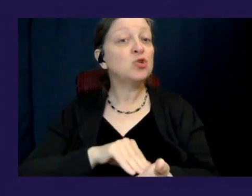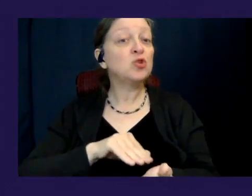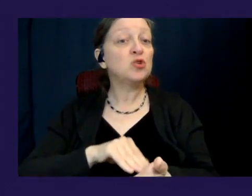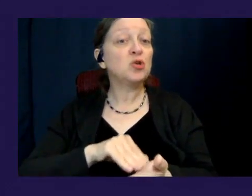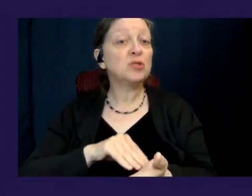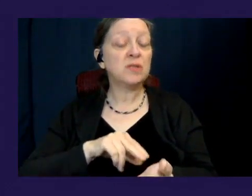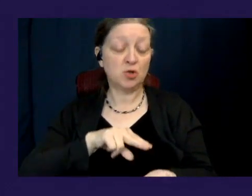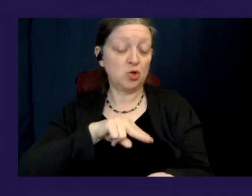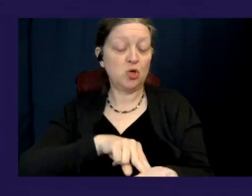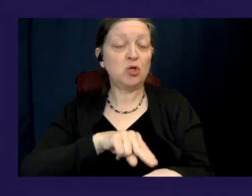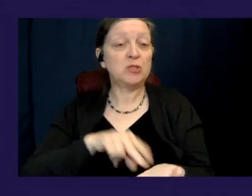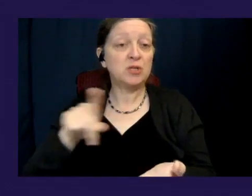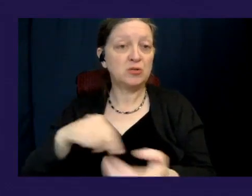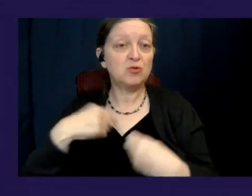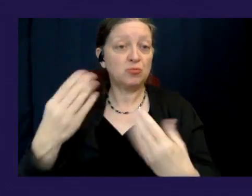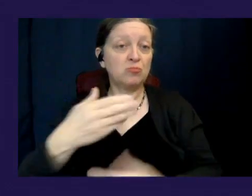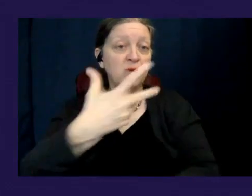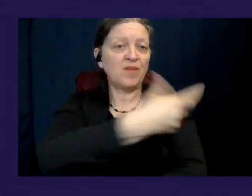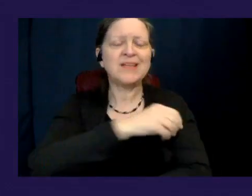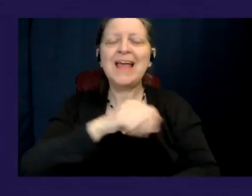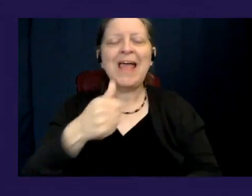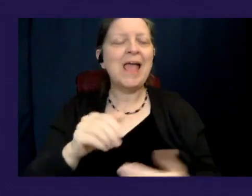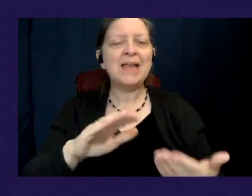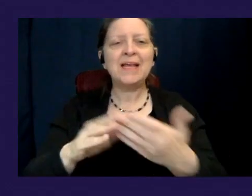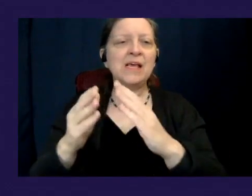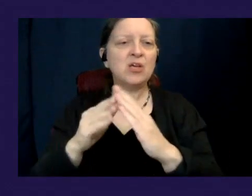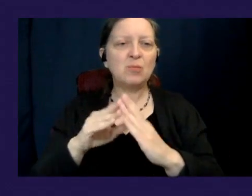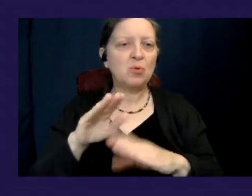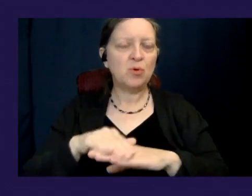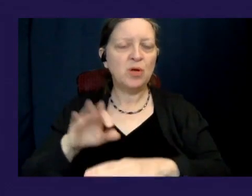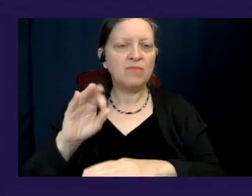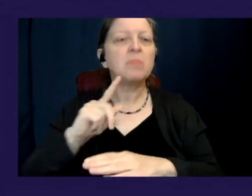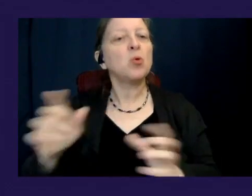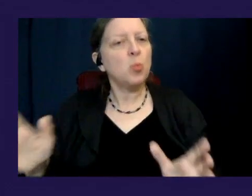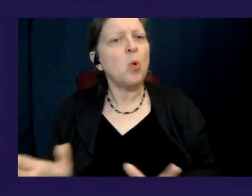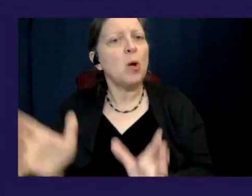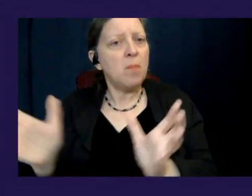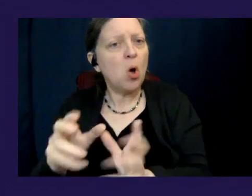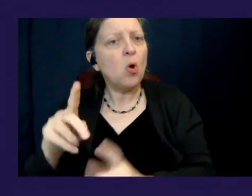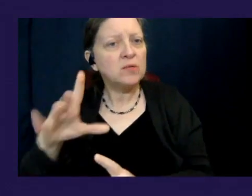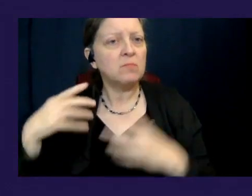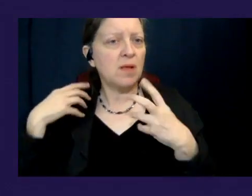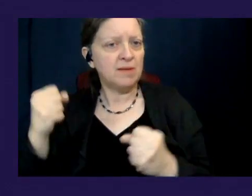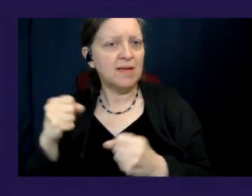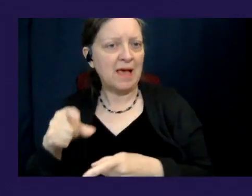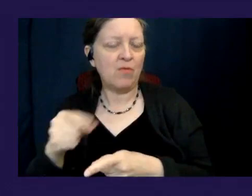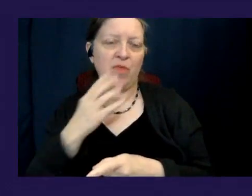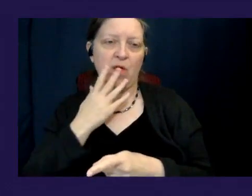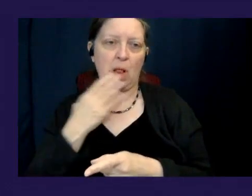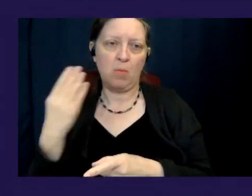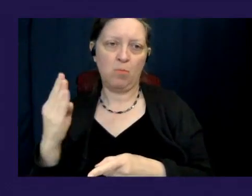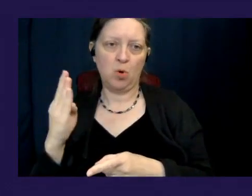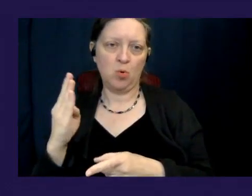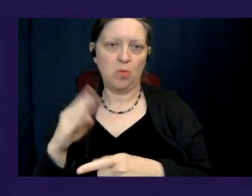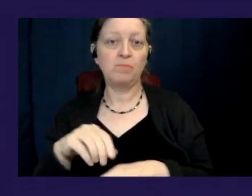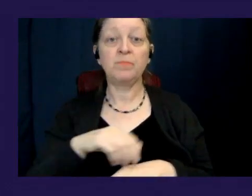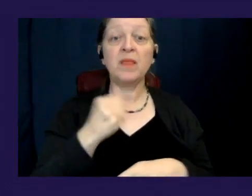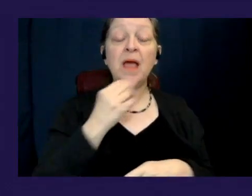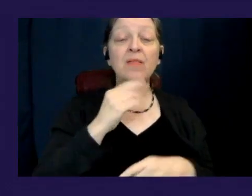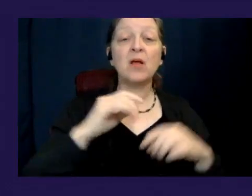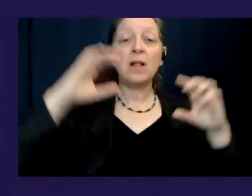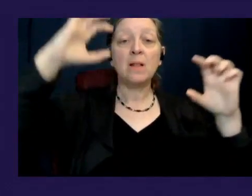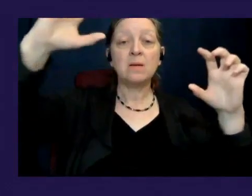that exists on Facebook that's promoting public health is blue. And then the other colors